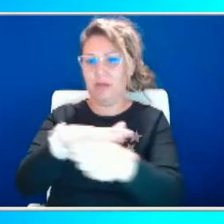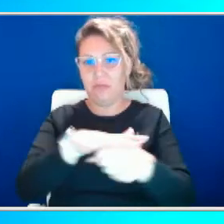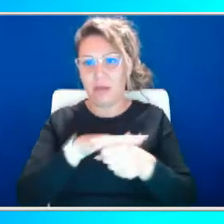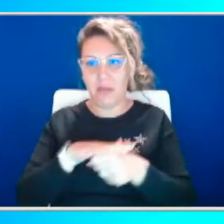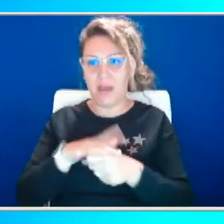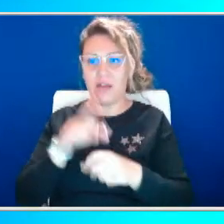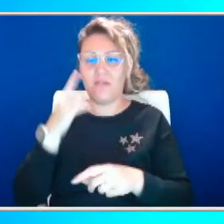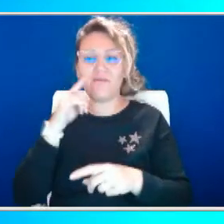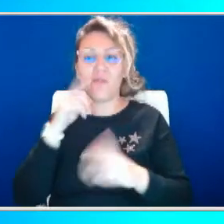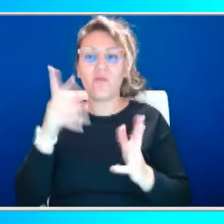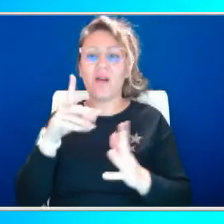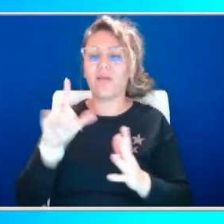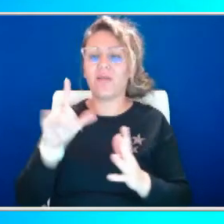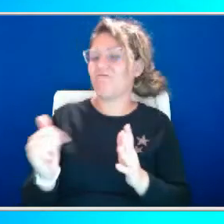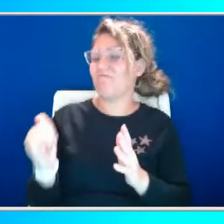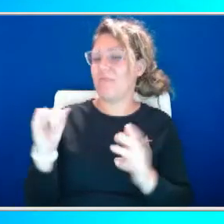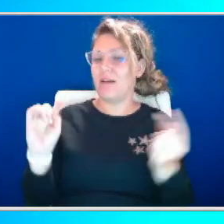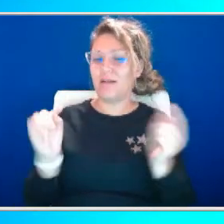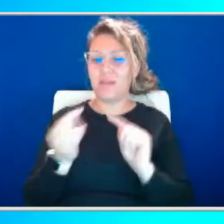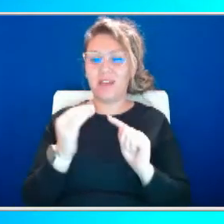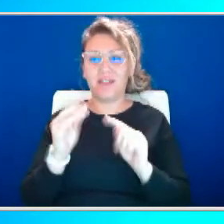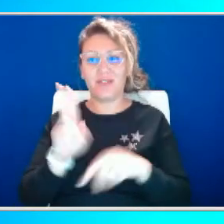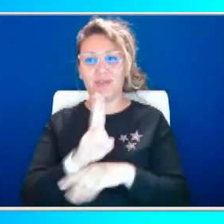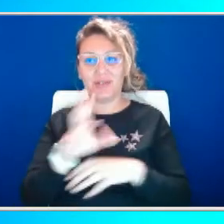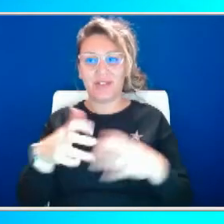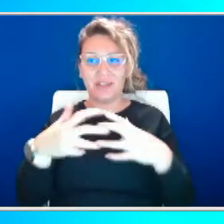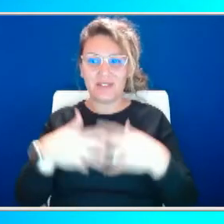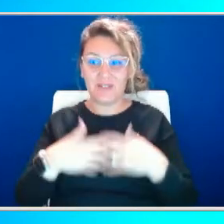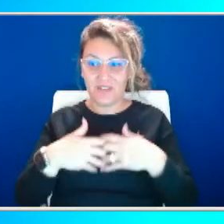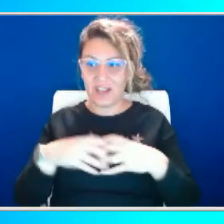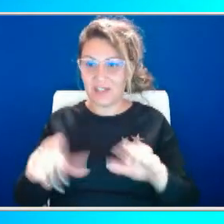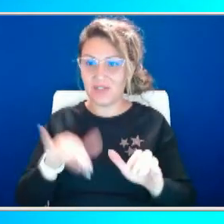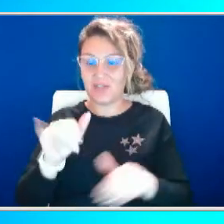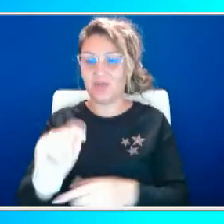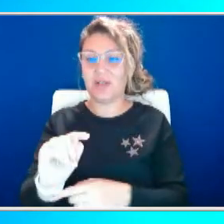in using this device that had ever been done. And it was a really